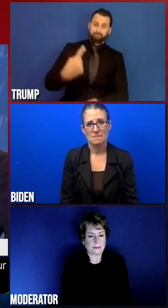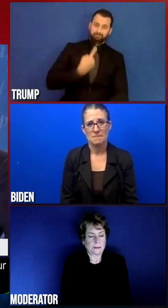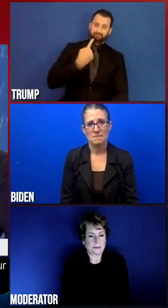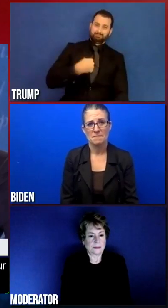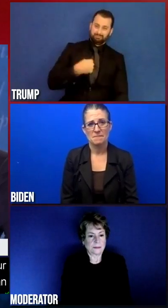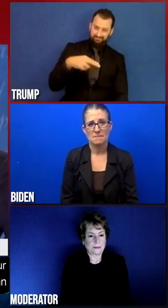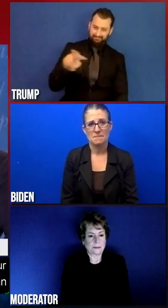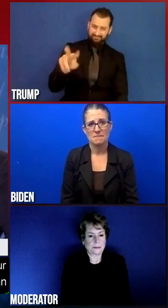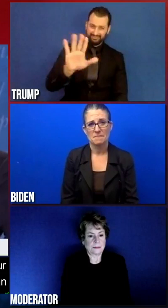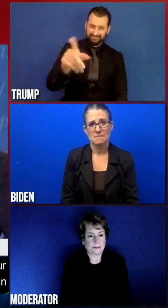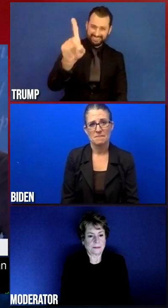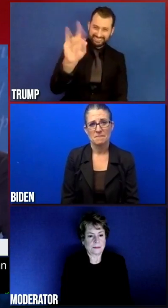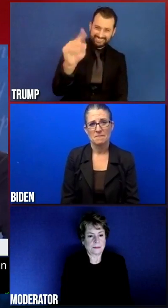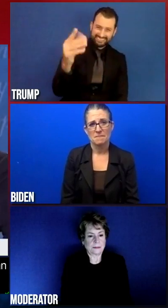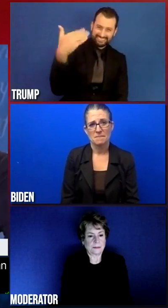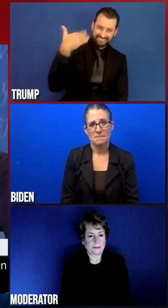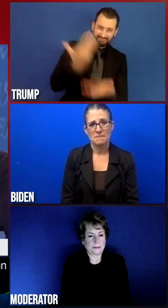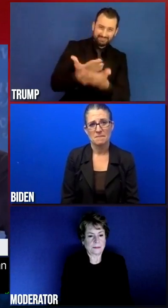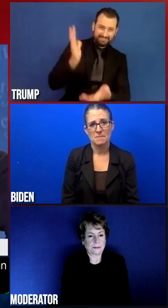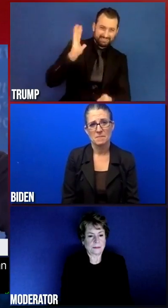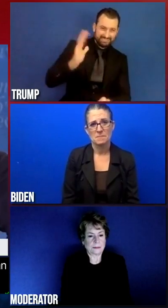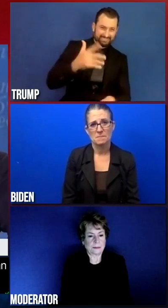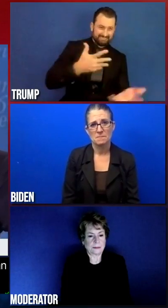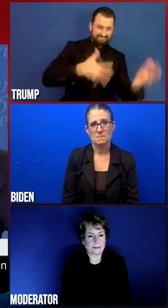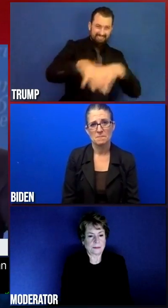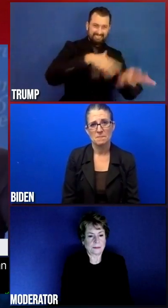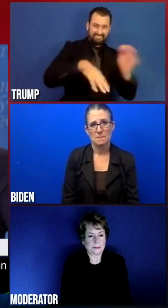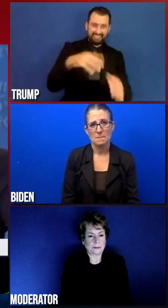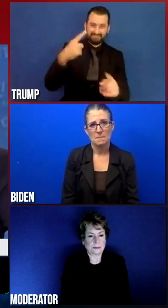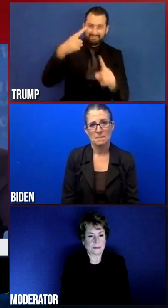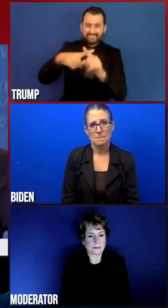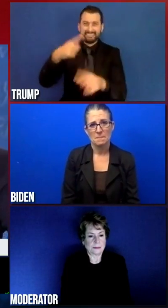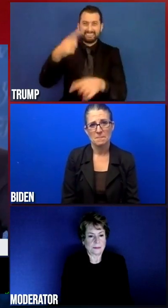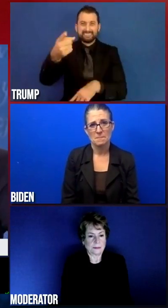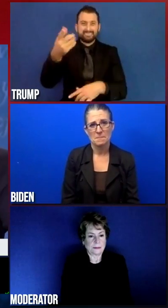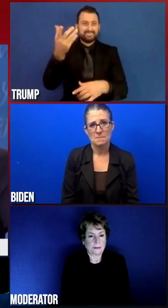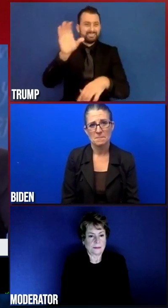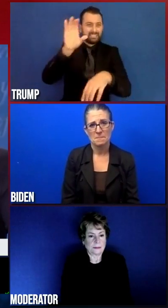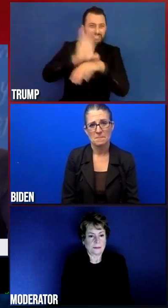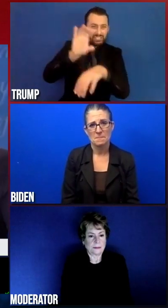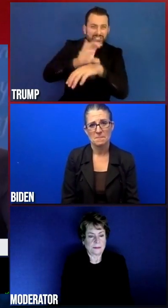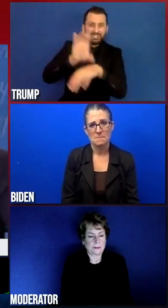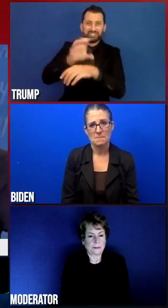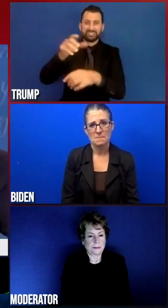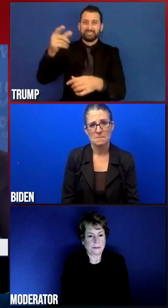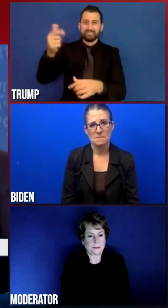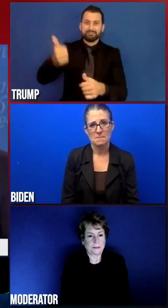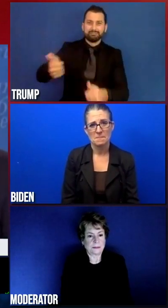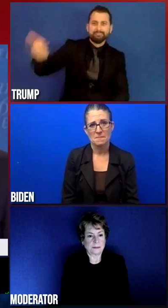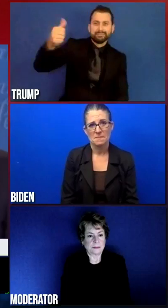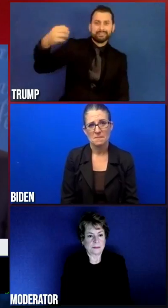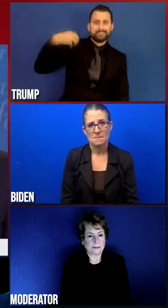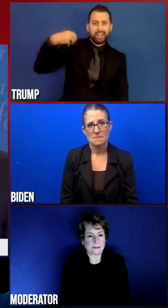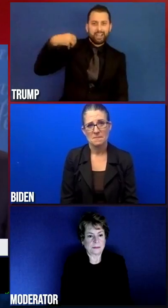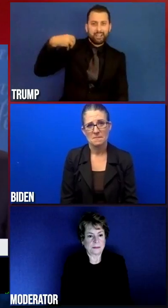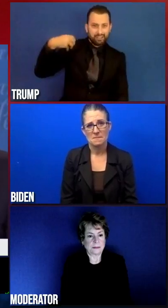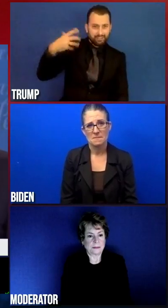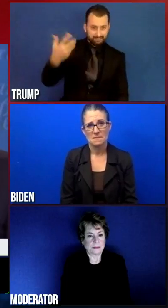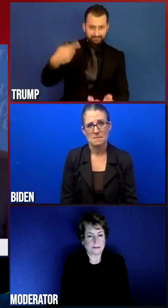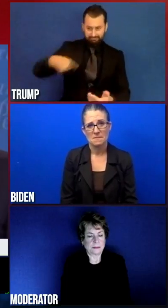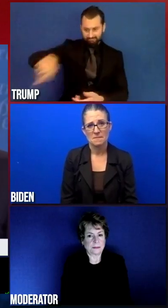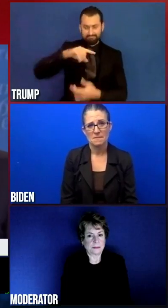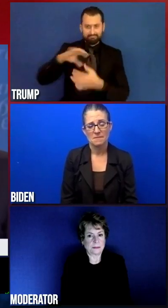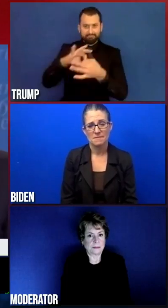concerned, and as far as the generals are concerned, we just got the support of 250 military leaders and generals,